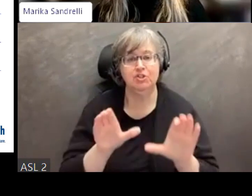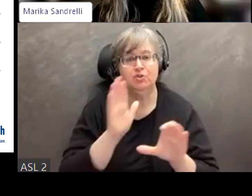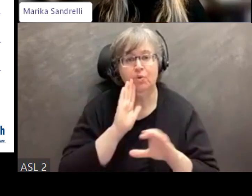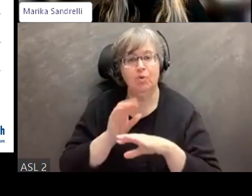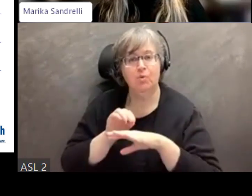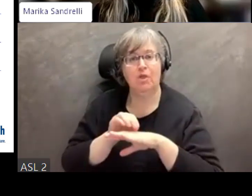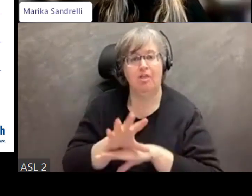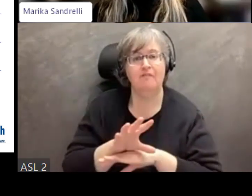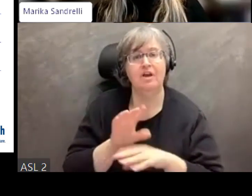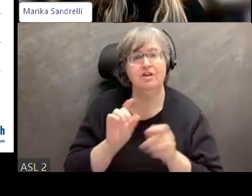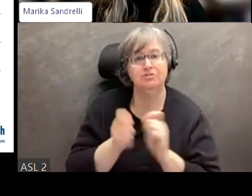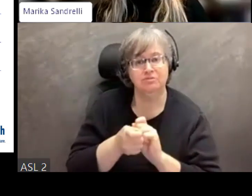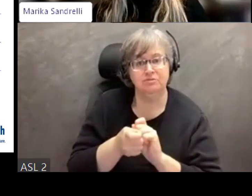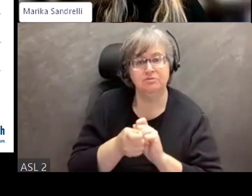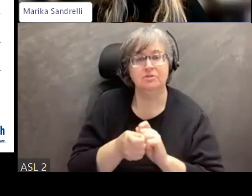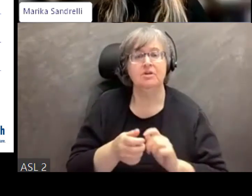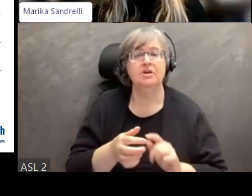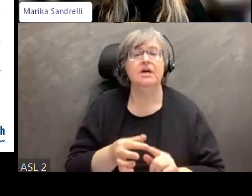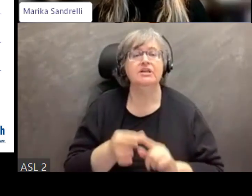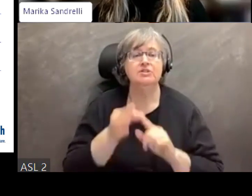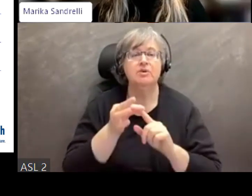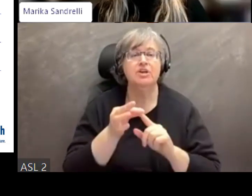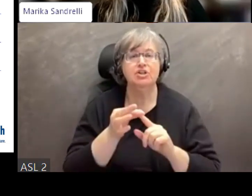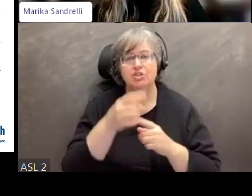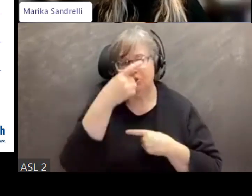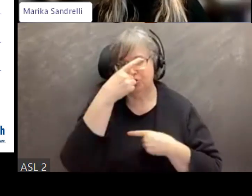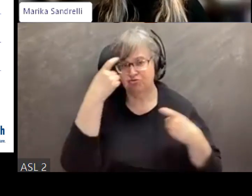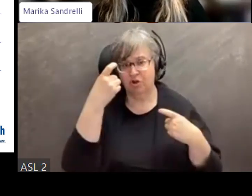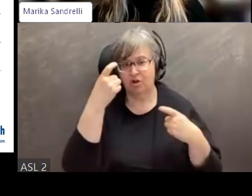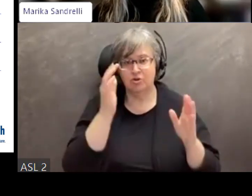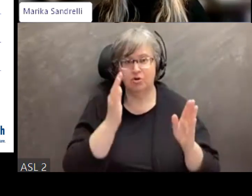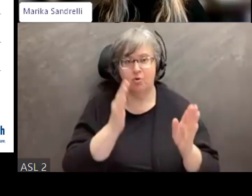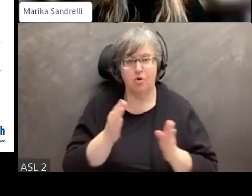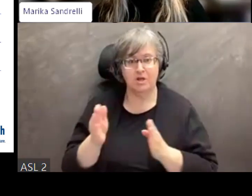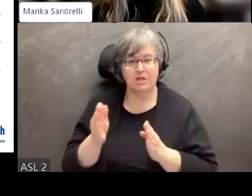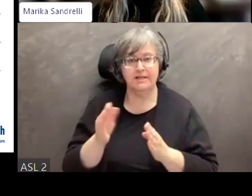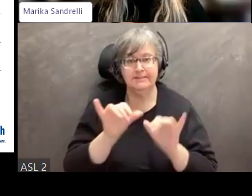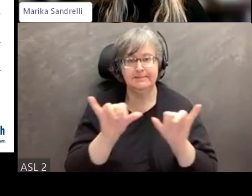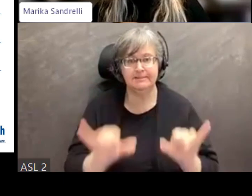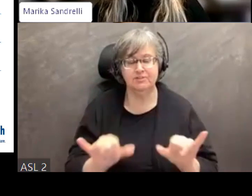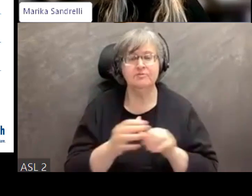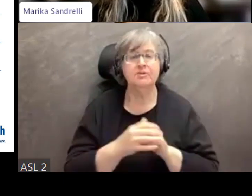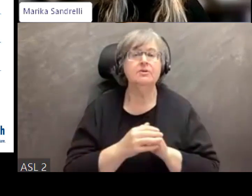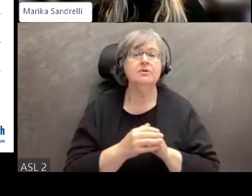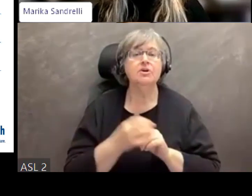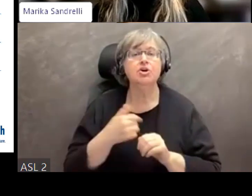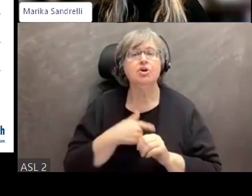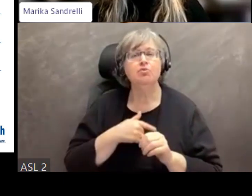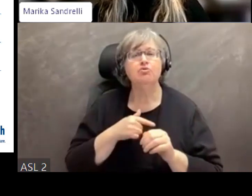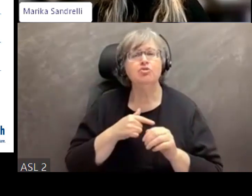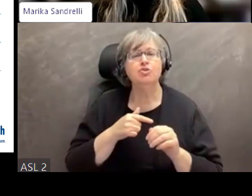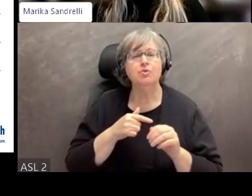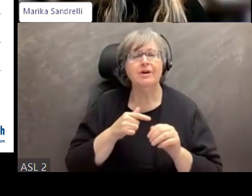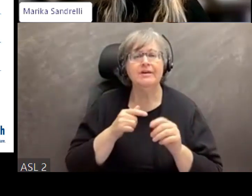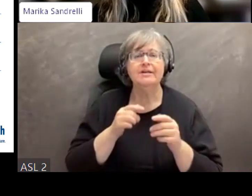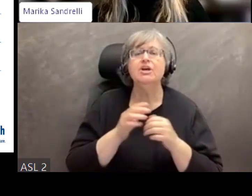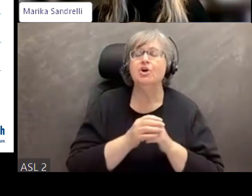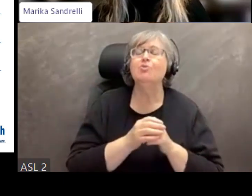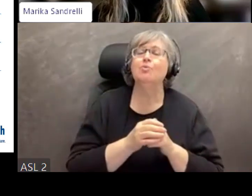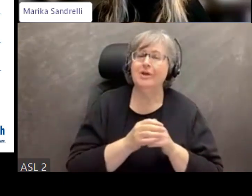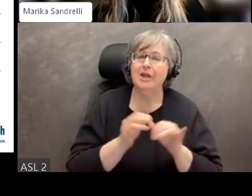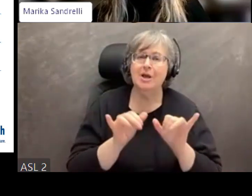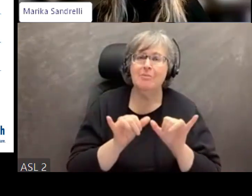actions that will affect change, especially in trauma organized systems. and that we measure shifts